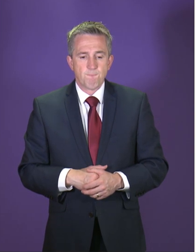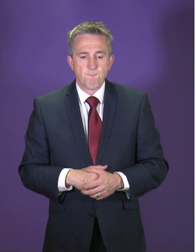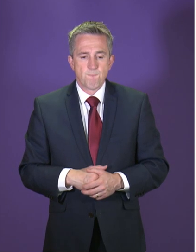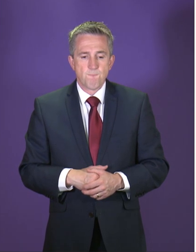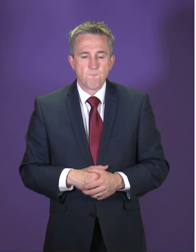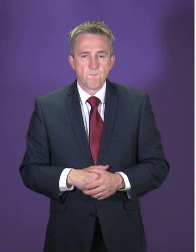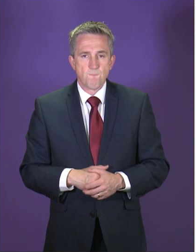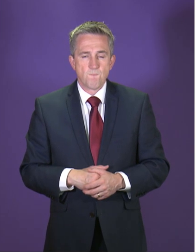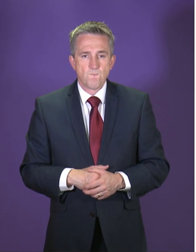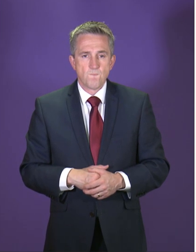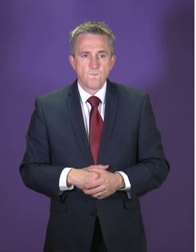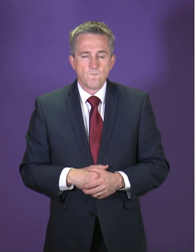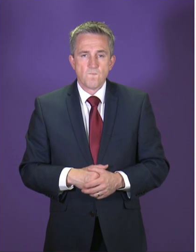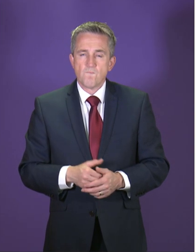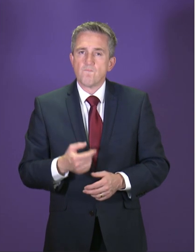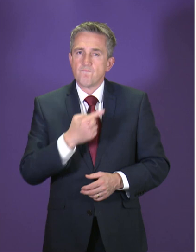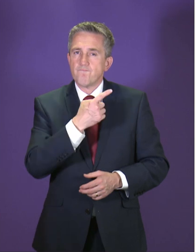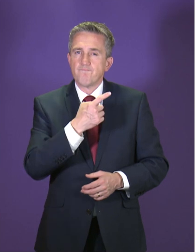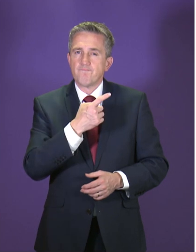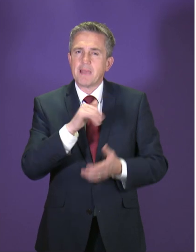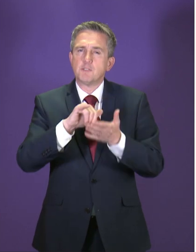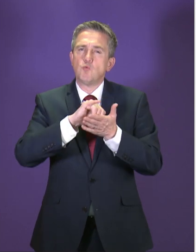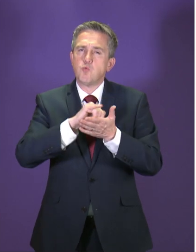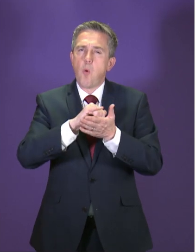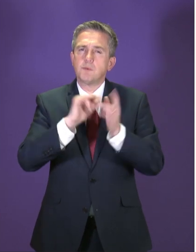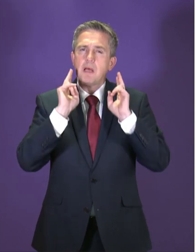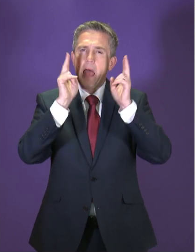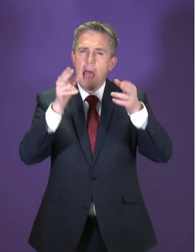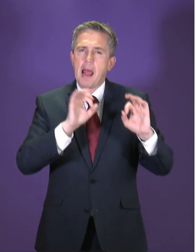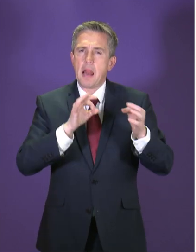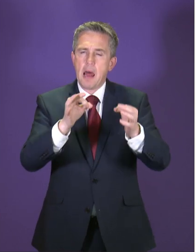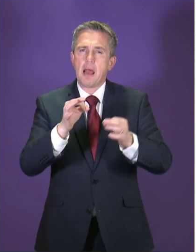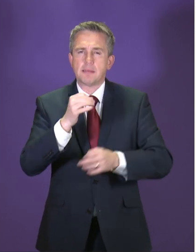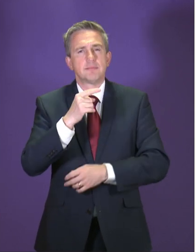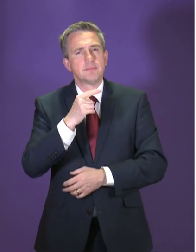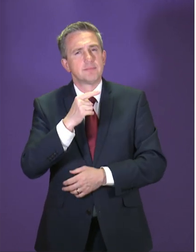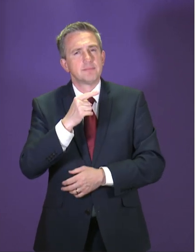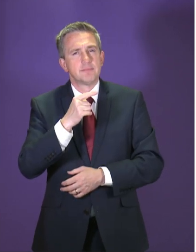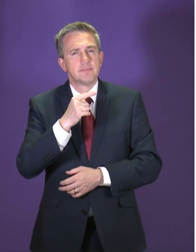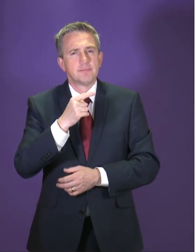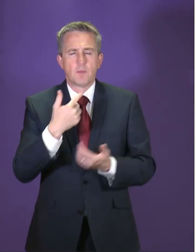Well, one thing I think is very striking about the High Line is that you're now actually using it to produce